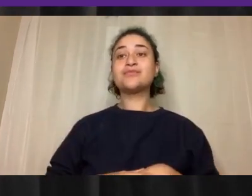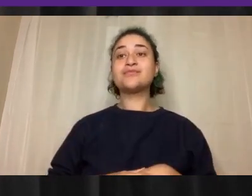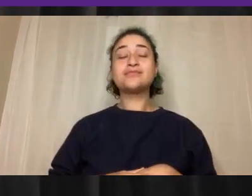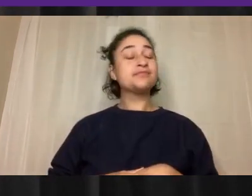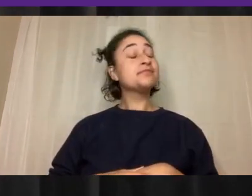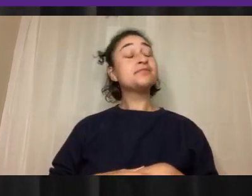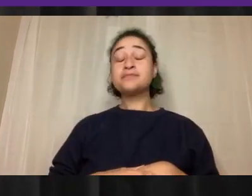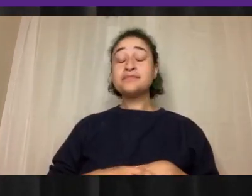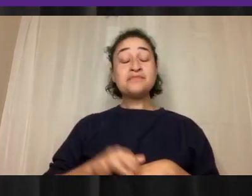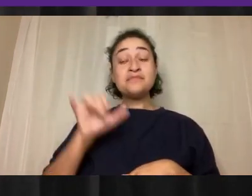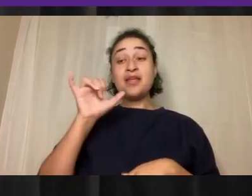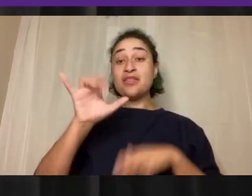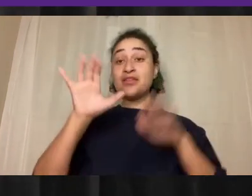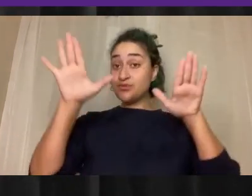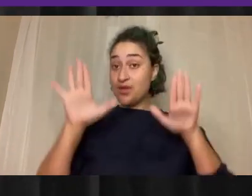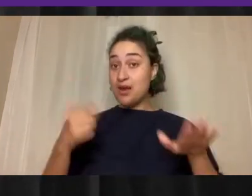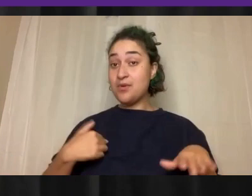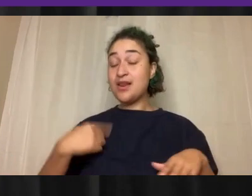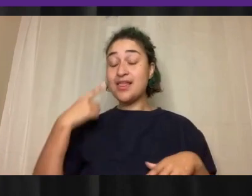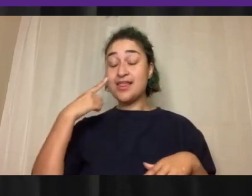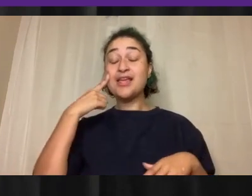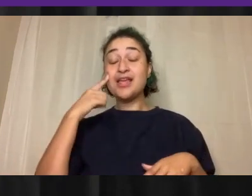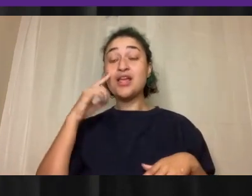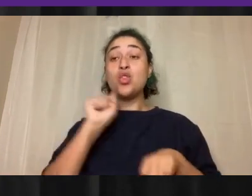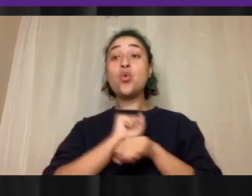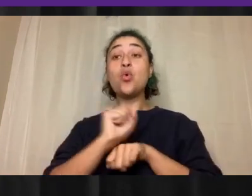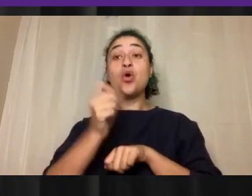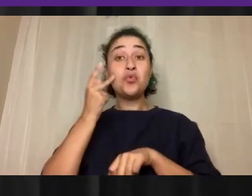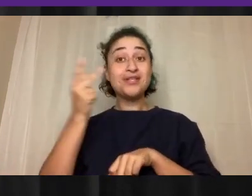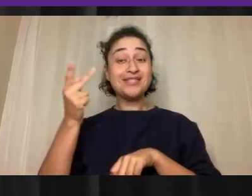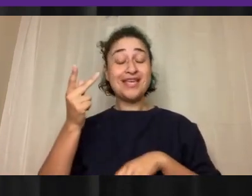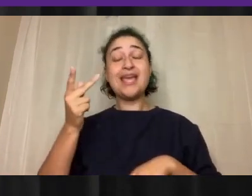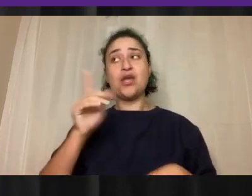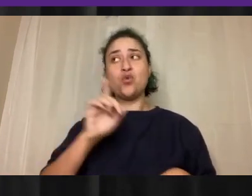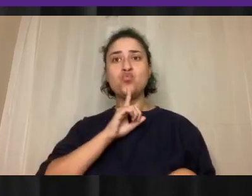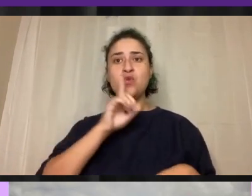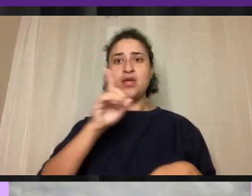That's incredible, and I think the work that we're seeing certainly moves us